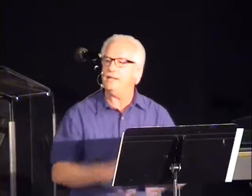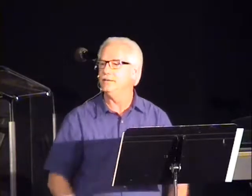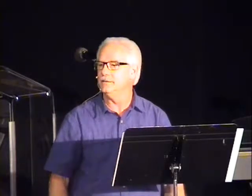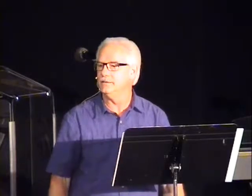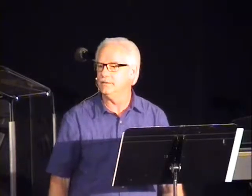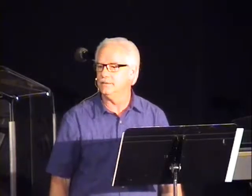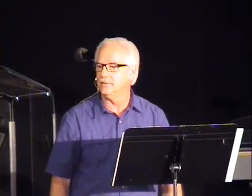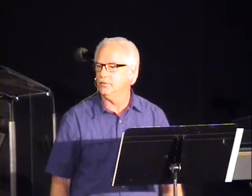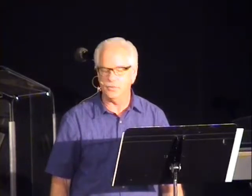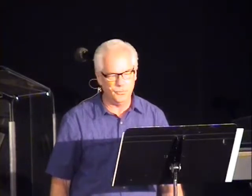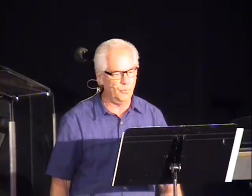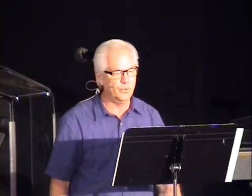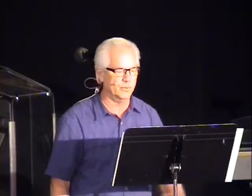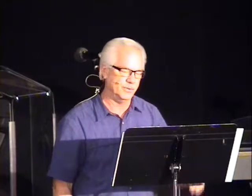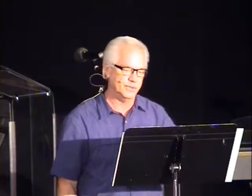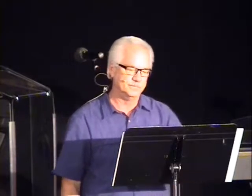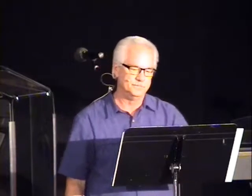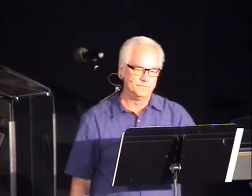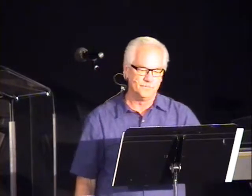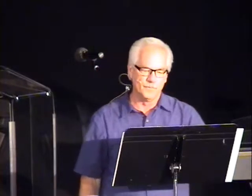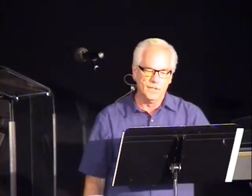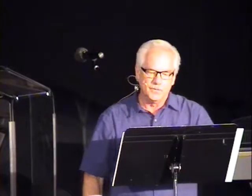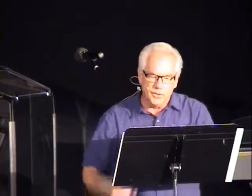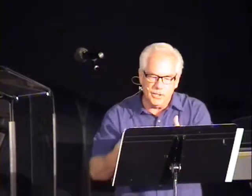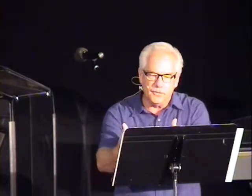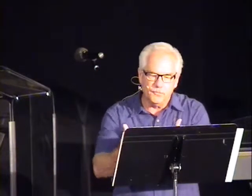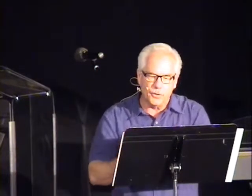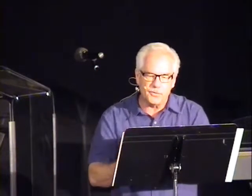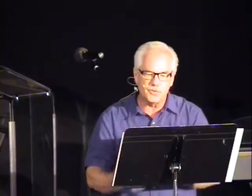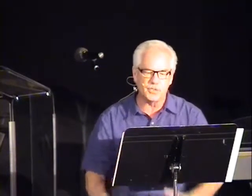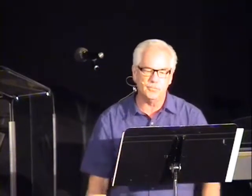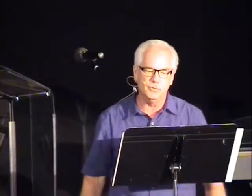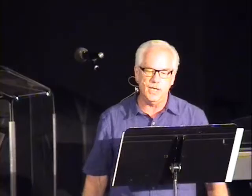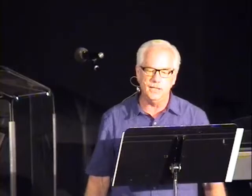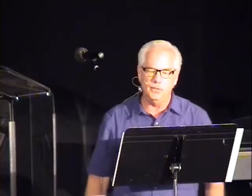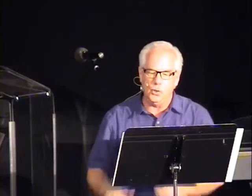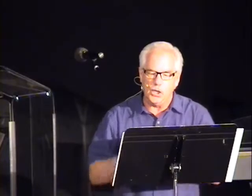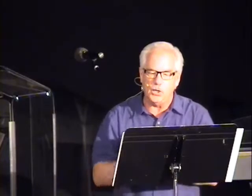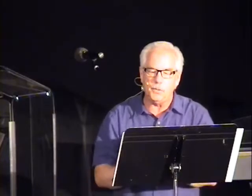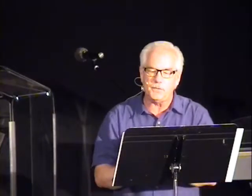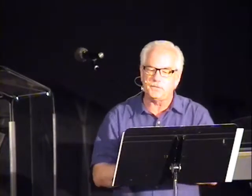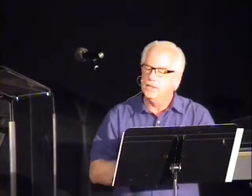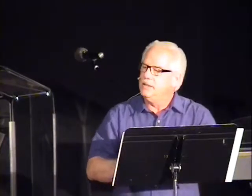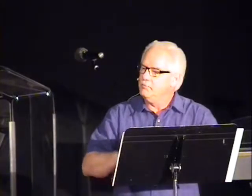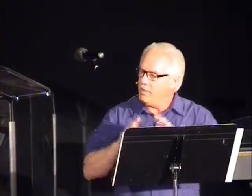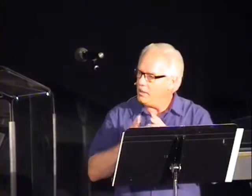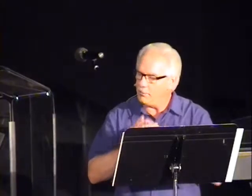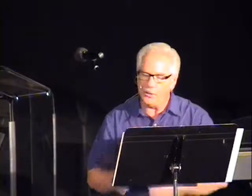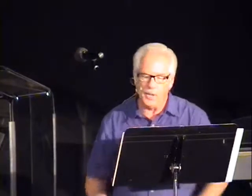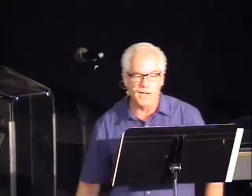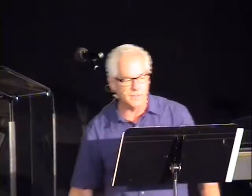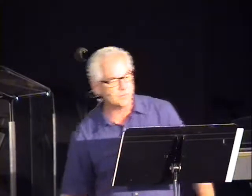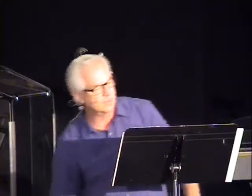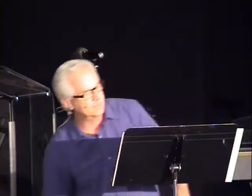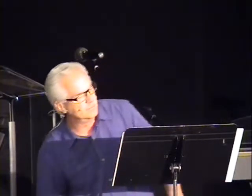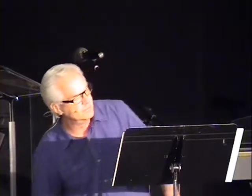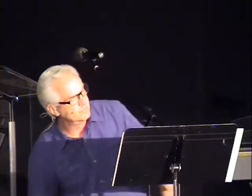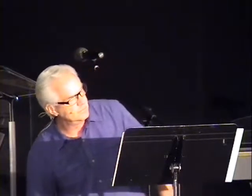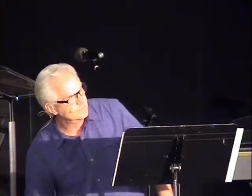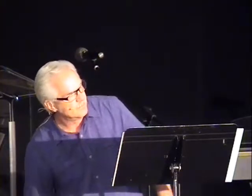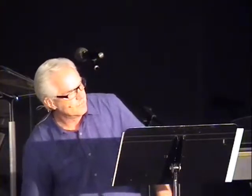me or is it the world? So here's verses 6 through 10. It will help us make up our minds.